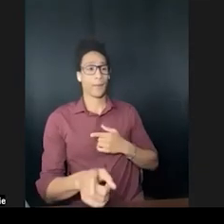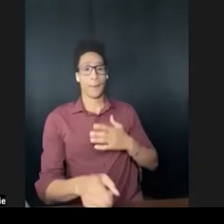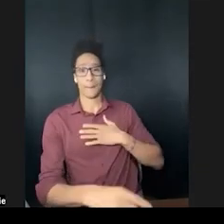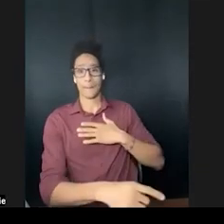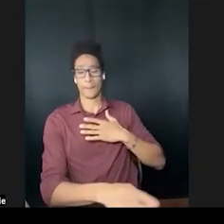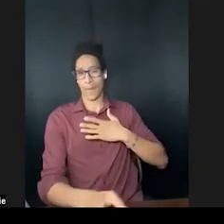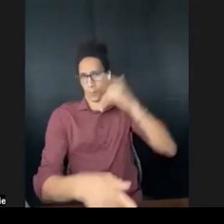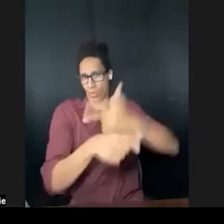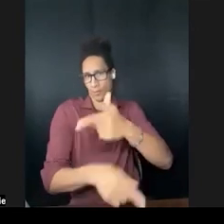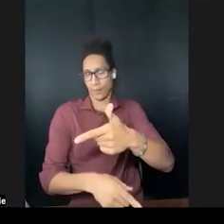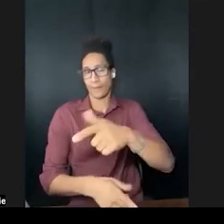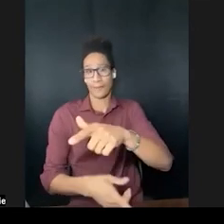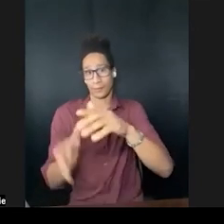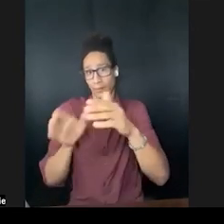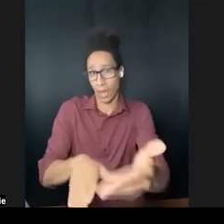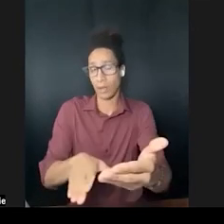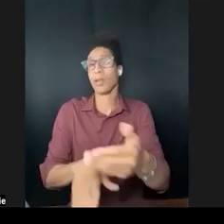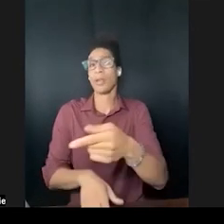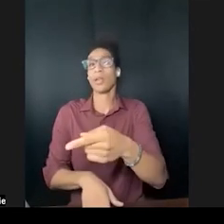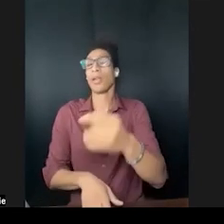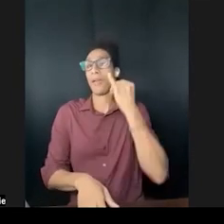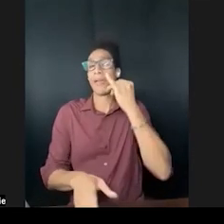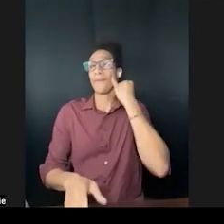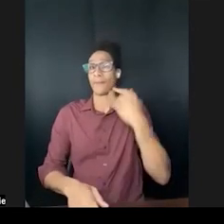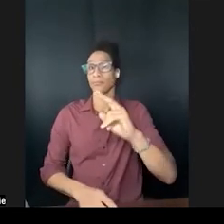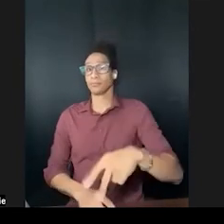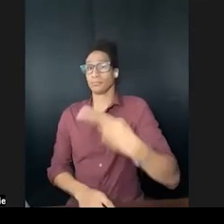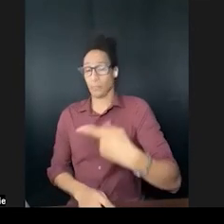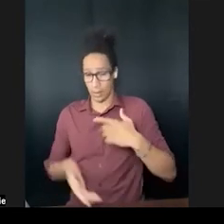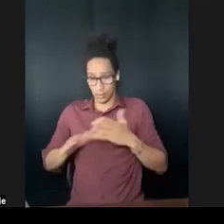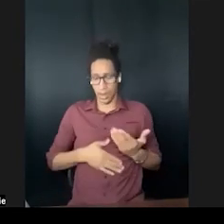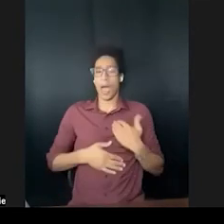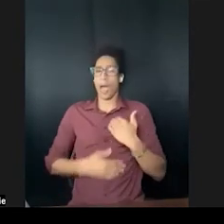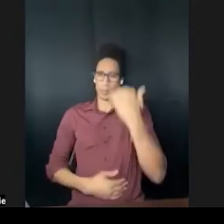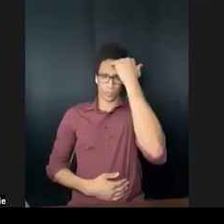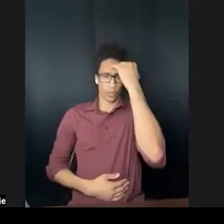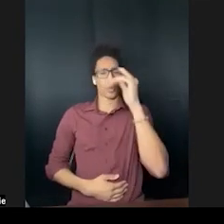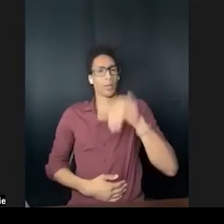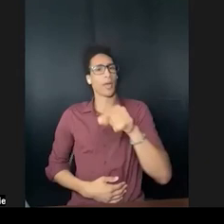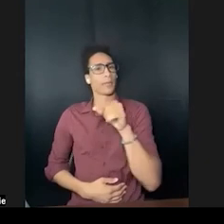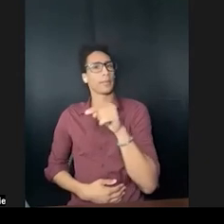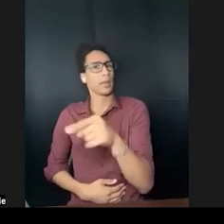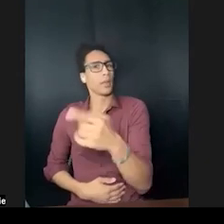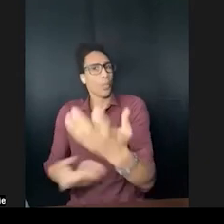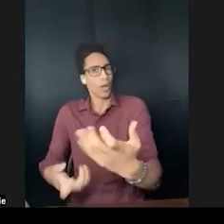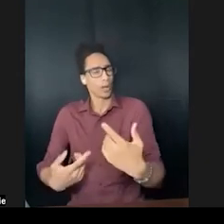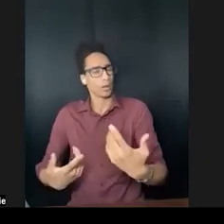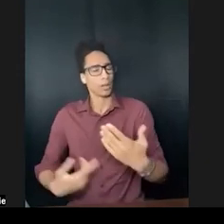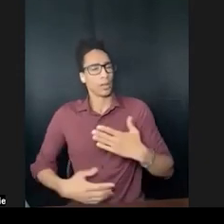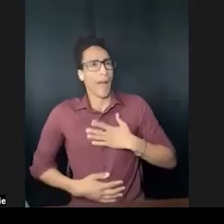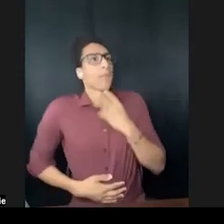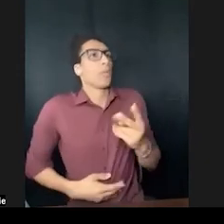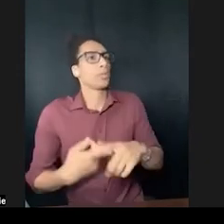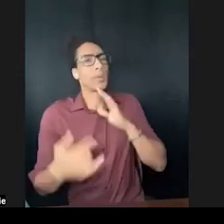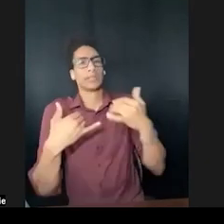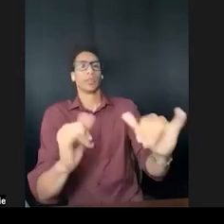Excellent. Thank you for that. And that's what is key about the restorative process, is that it doesn't hijack the process from those who